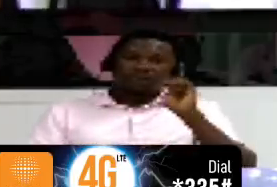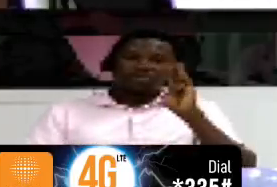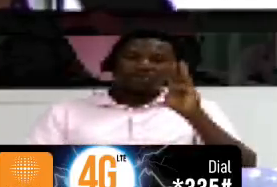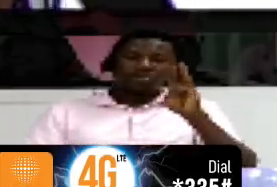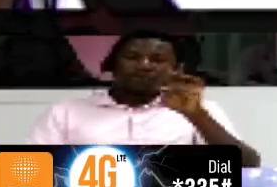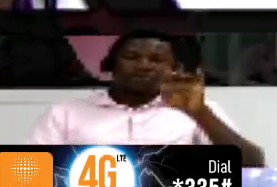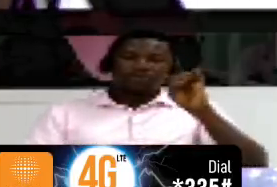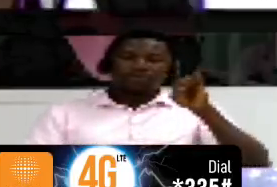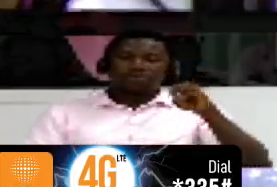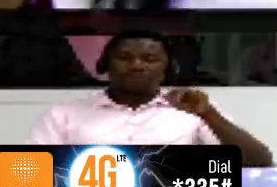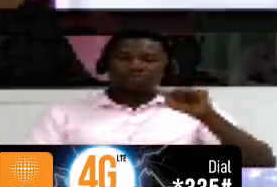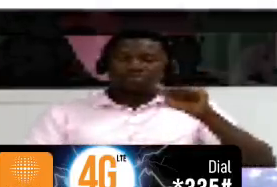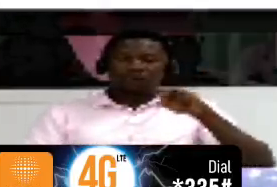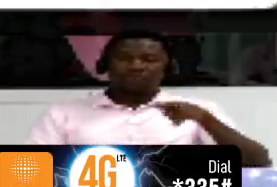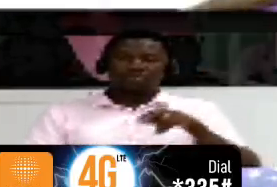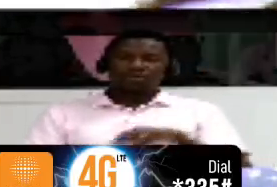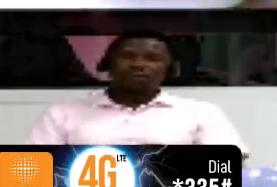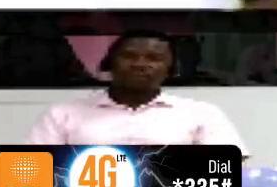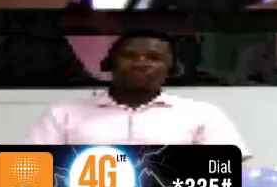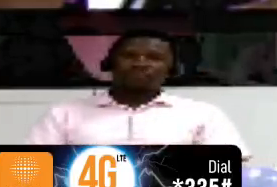okay.